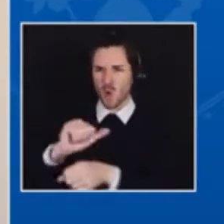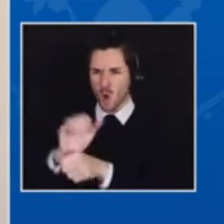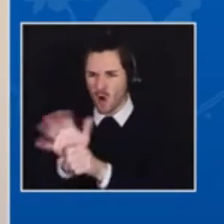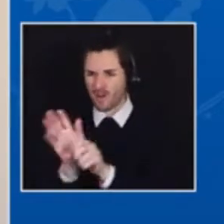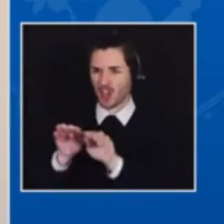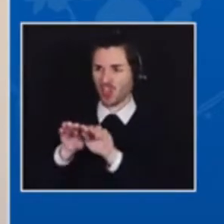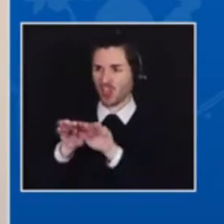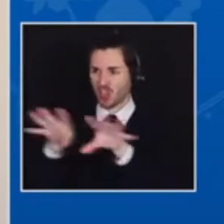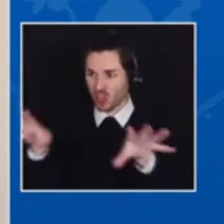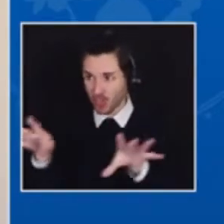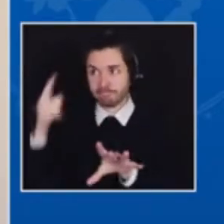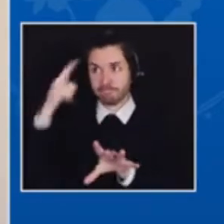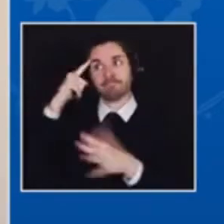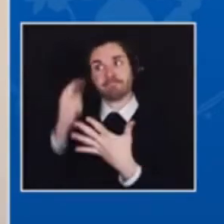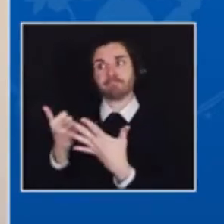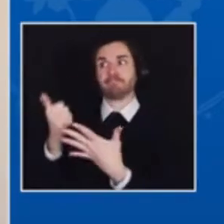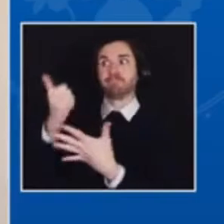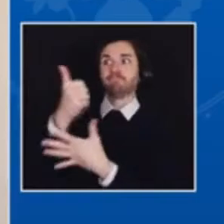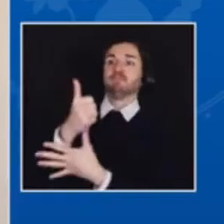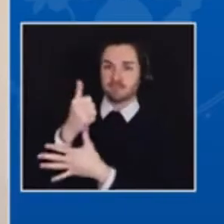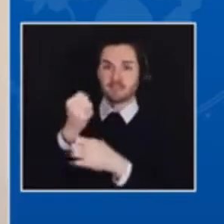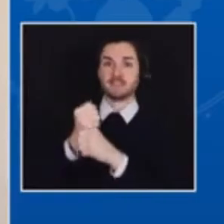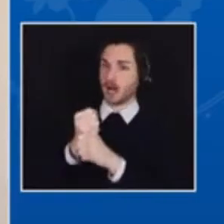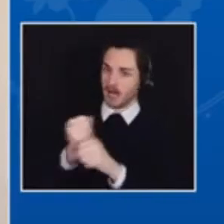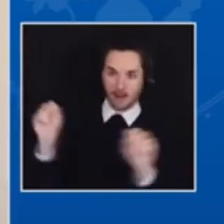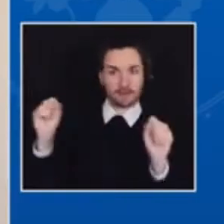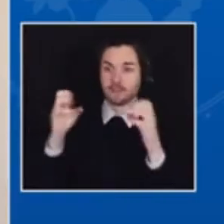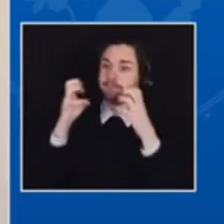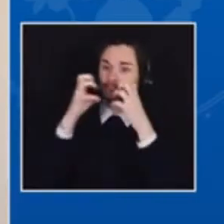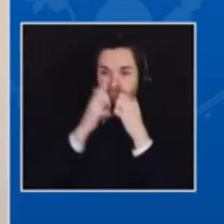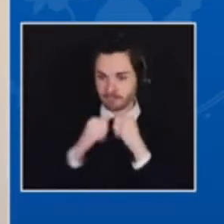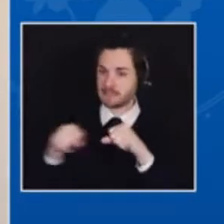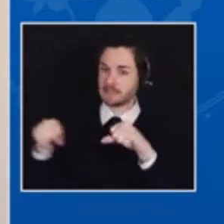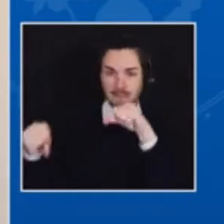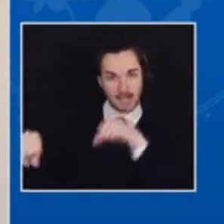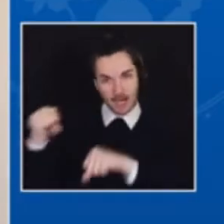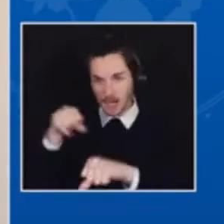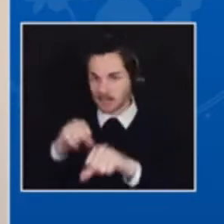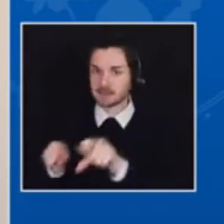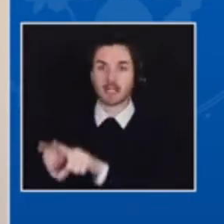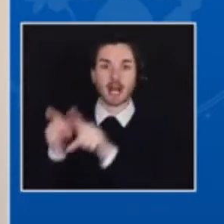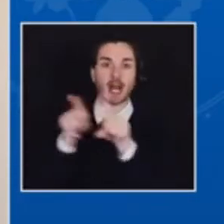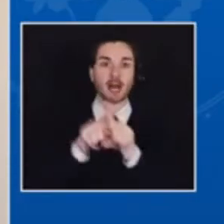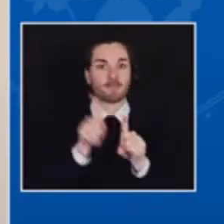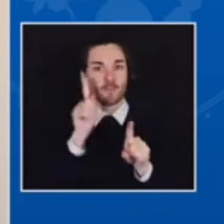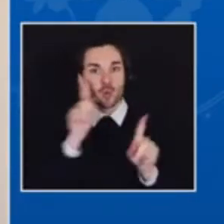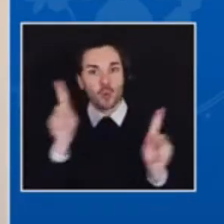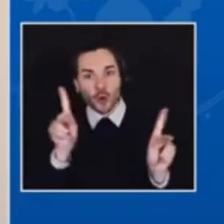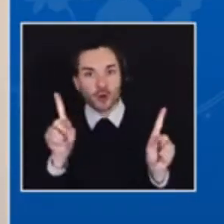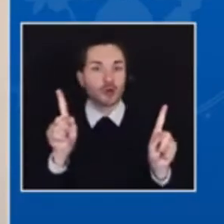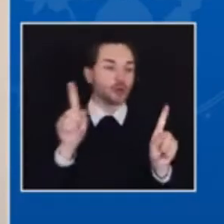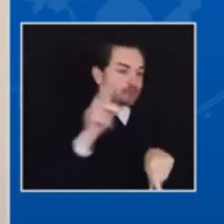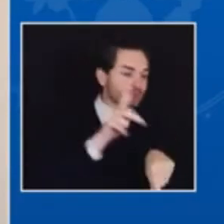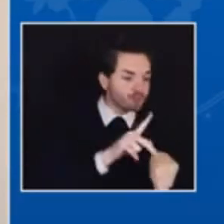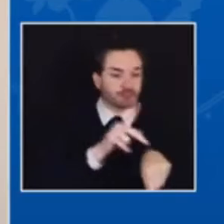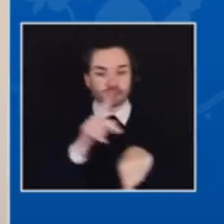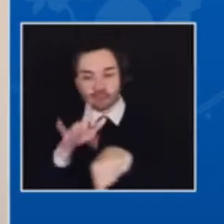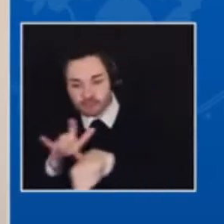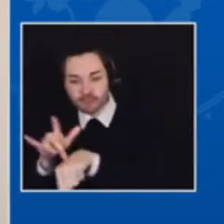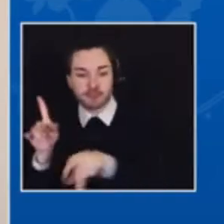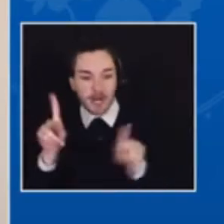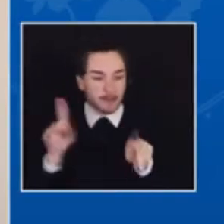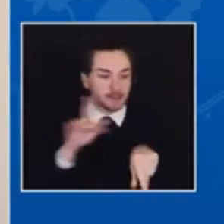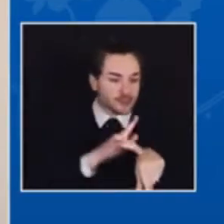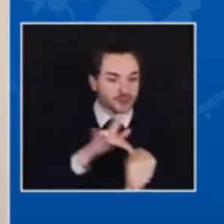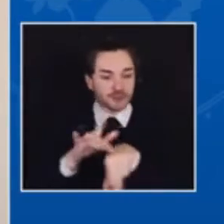exact same adherence to and commitment to the science of keeping the team safe that you saw in the campaign that you see during the transition you'll see that as we